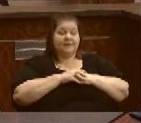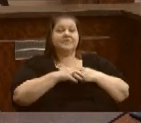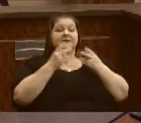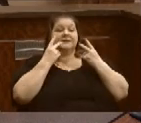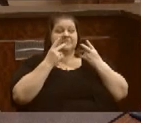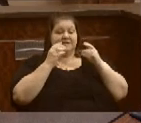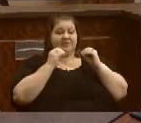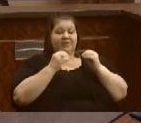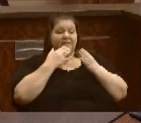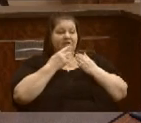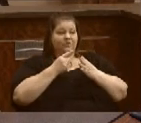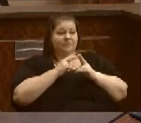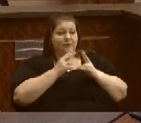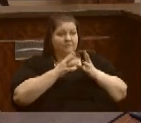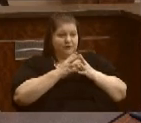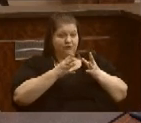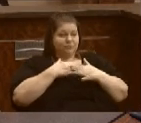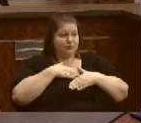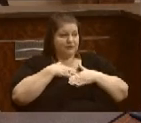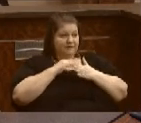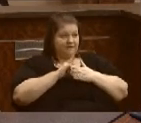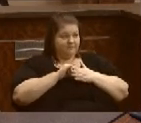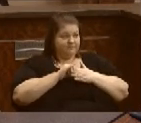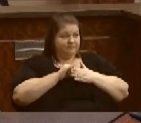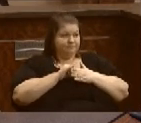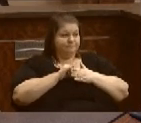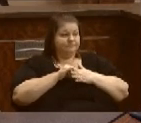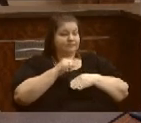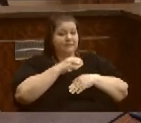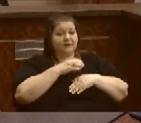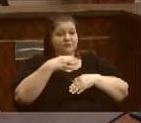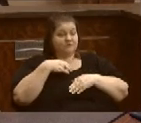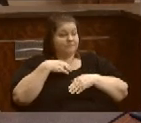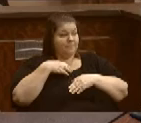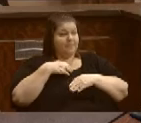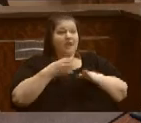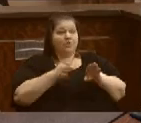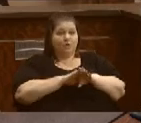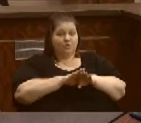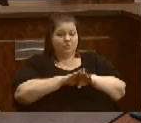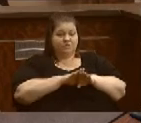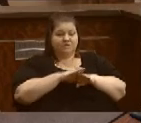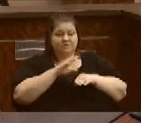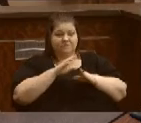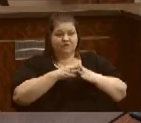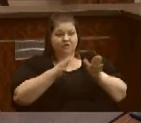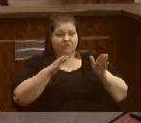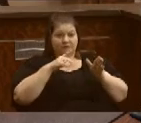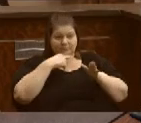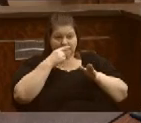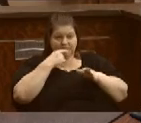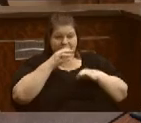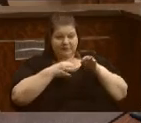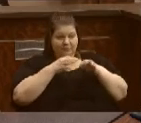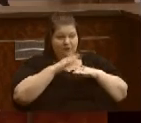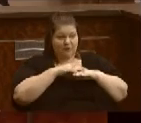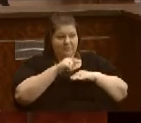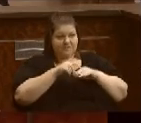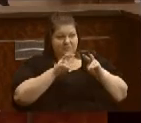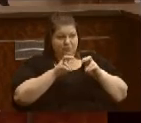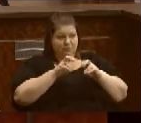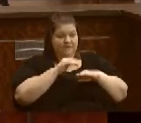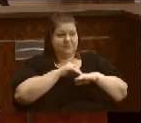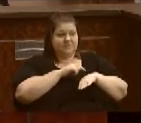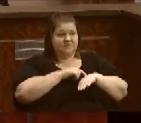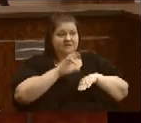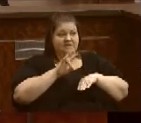Seeing none, thank you very much, sir. I appreciate it. Council, I'll close the public general public hearing on this issue at